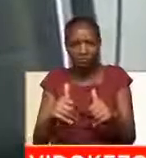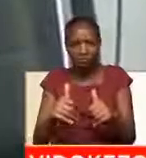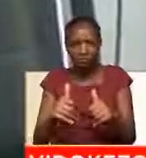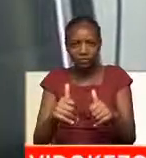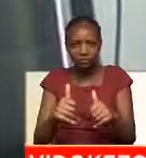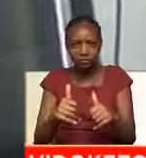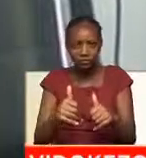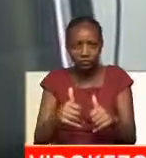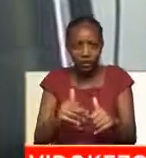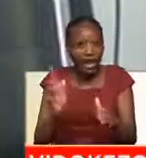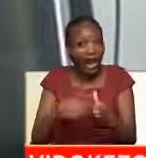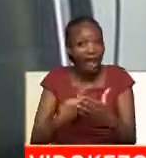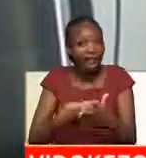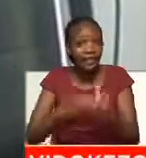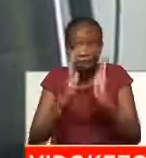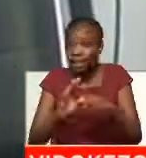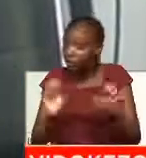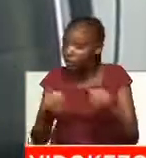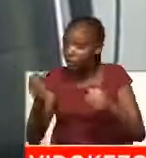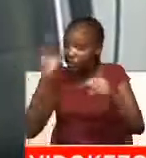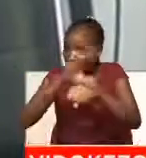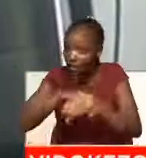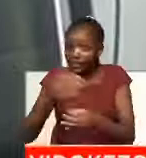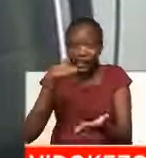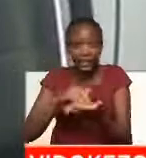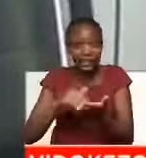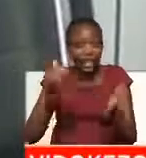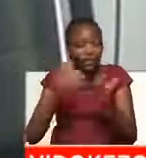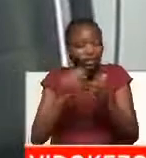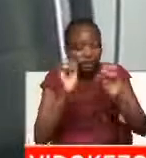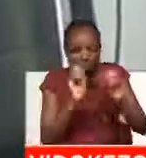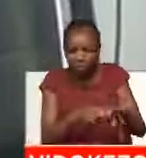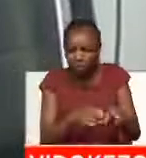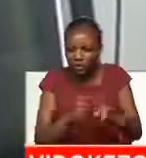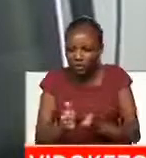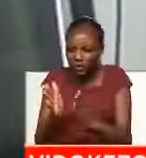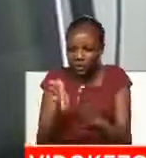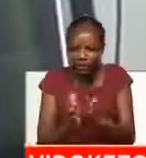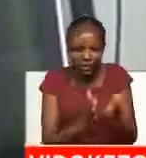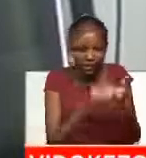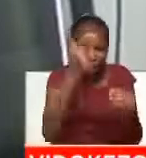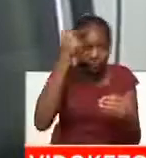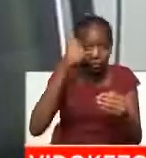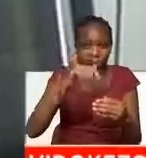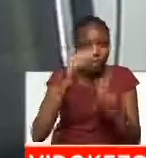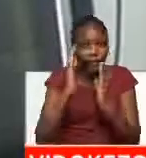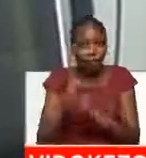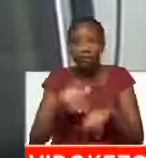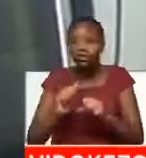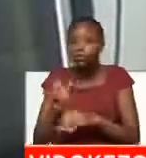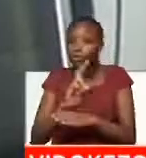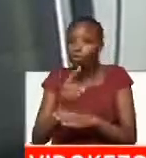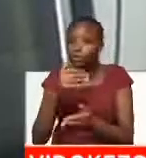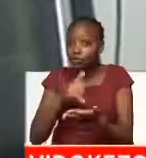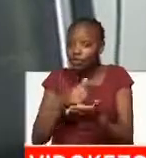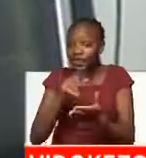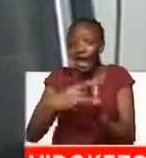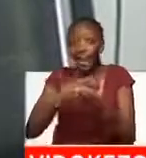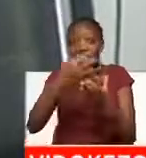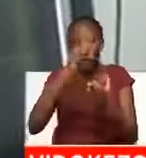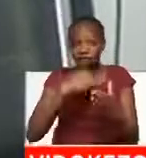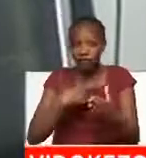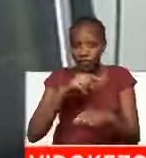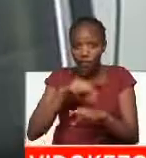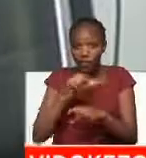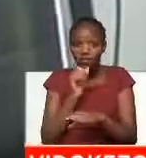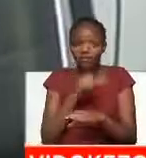where it's not reachable by anybody. Don't throw it on the streets, because somebody else will pick it, and in case you are infected,